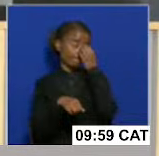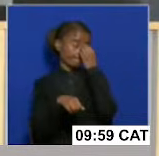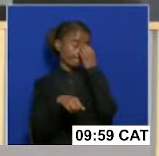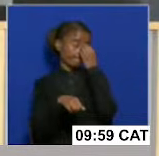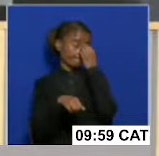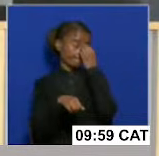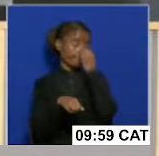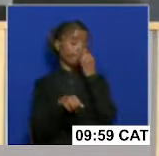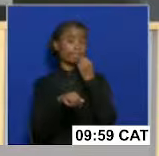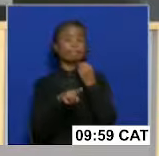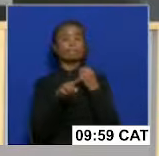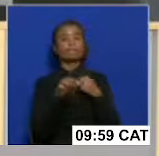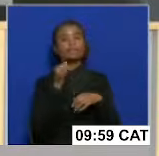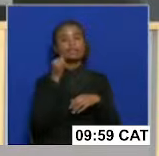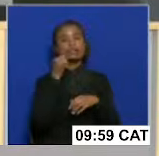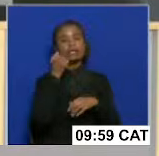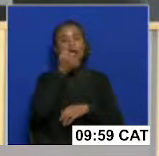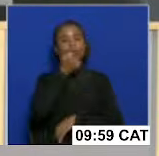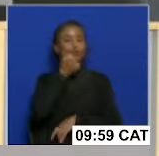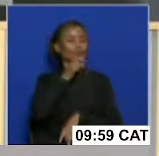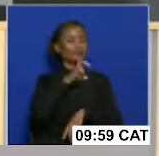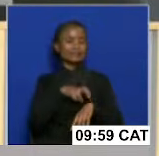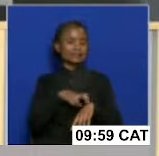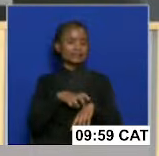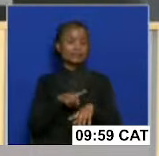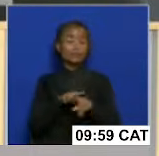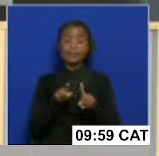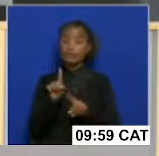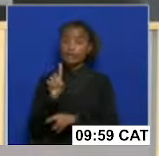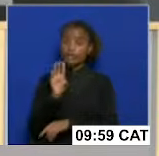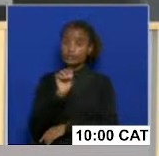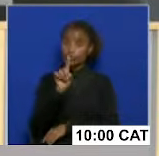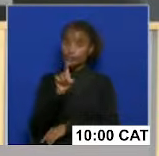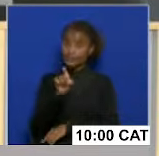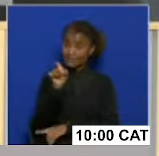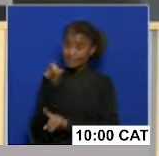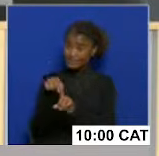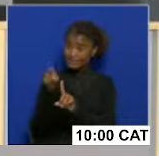is it accurate to call this person an informer?